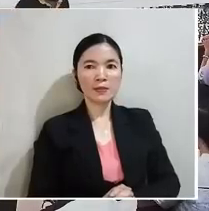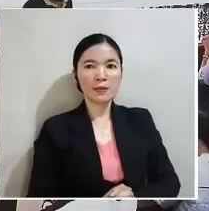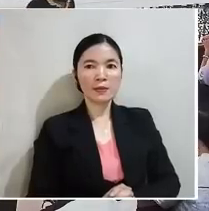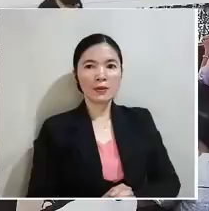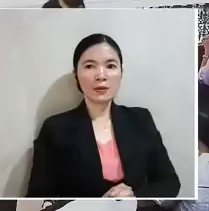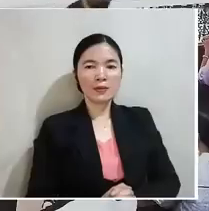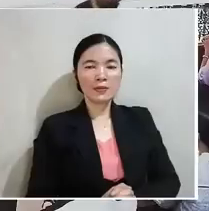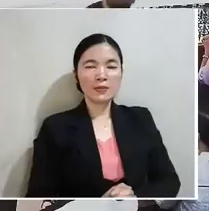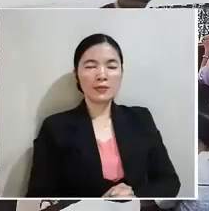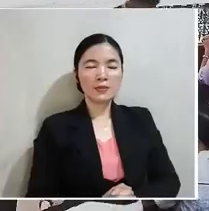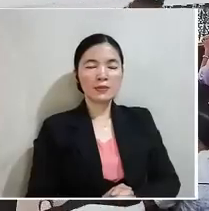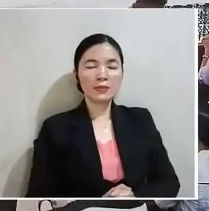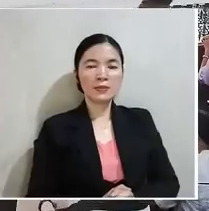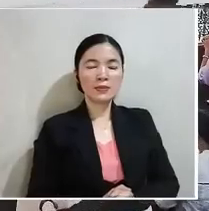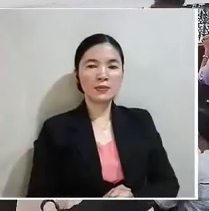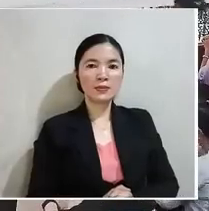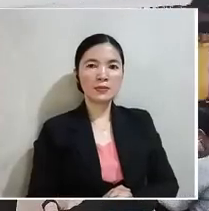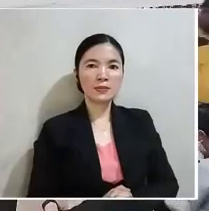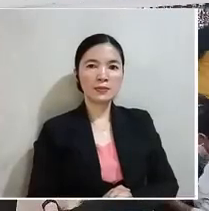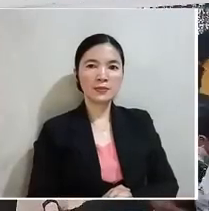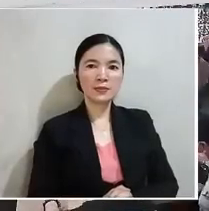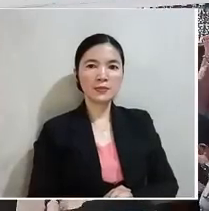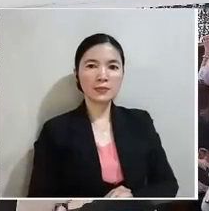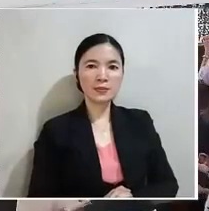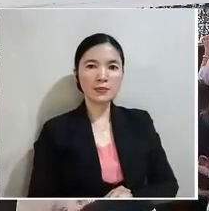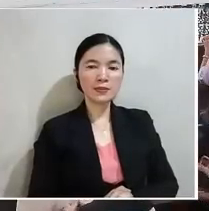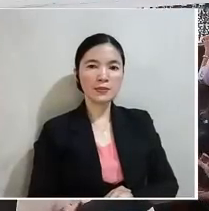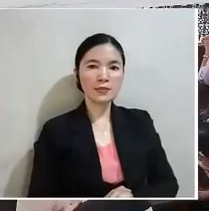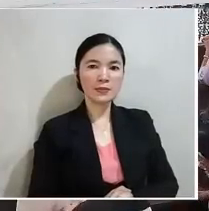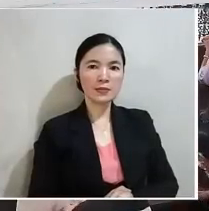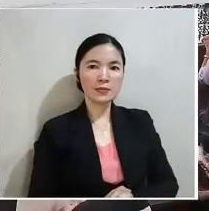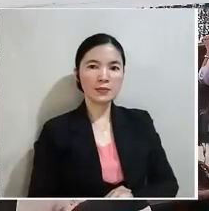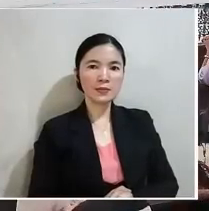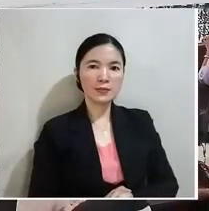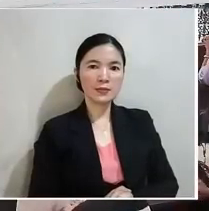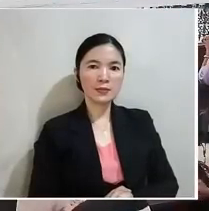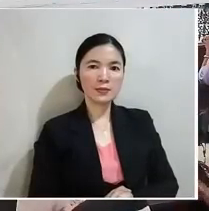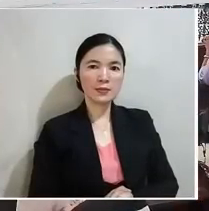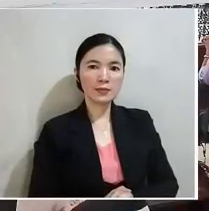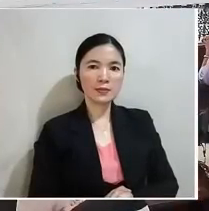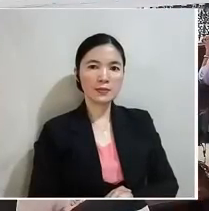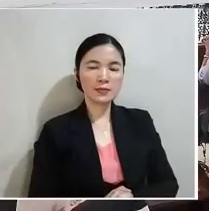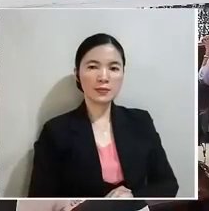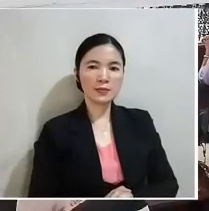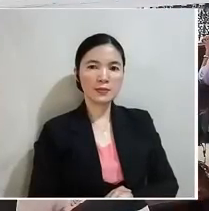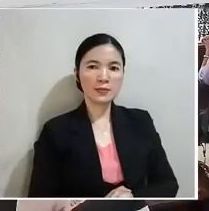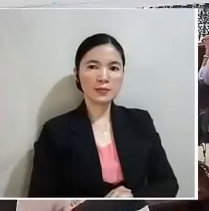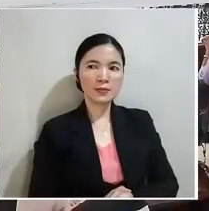And I long to worship thee.